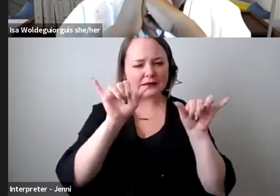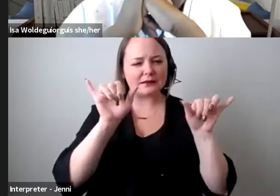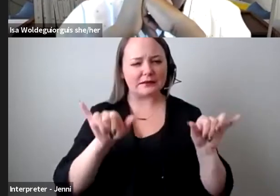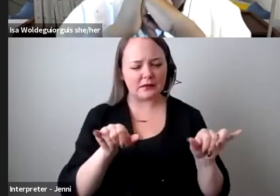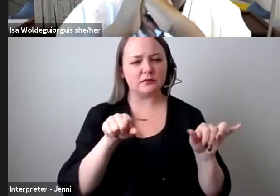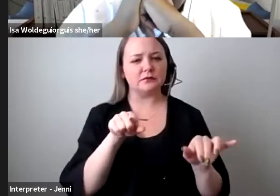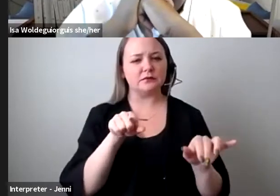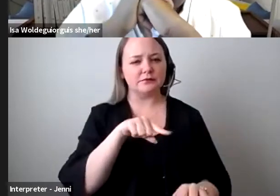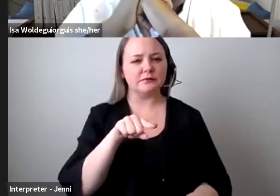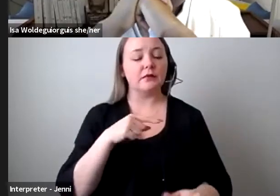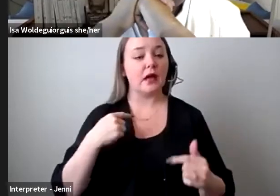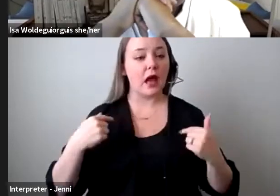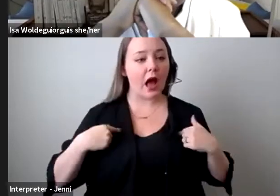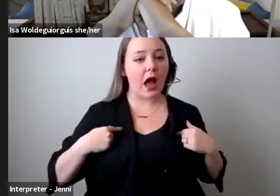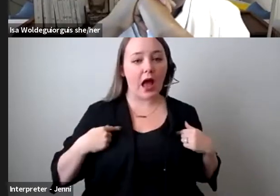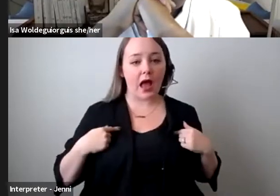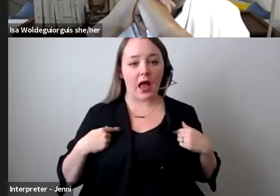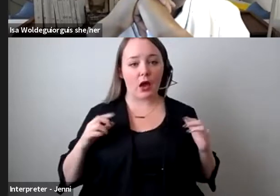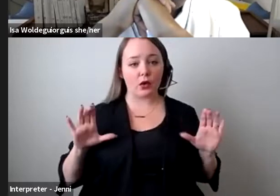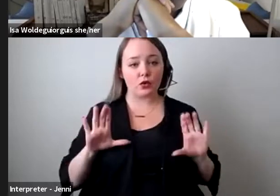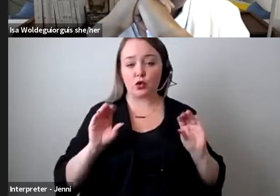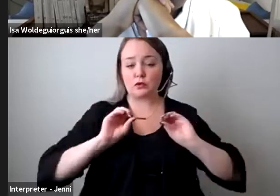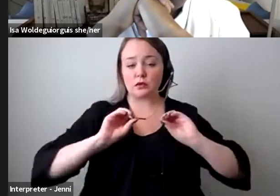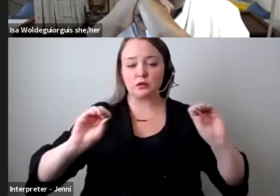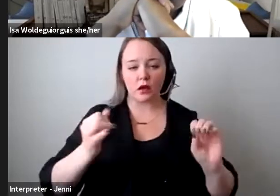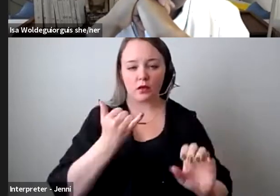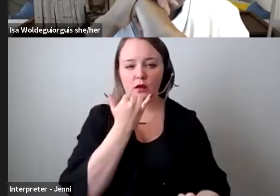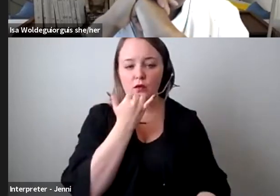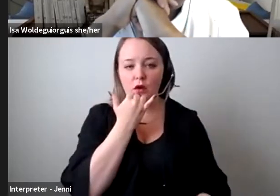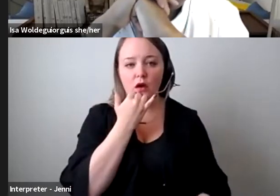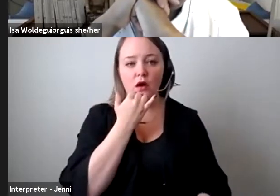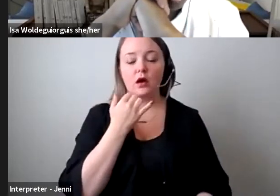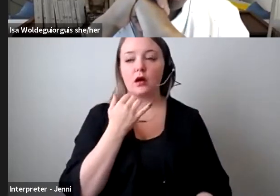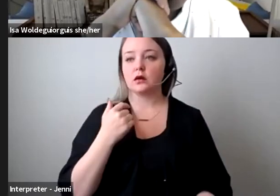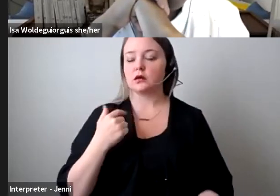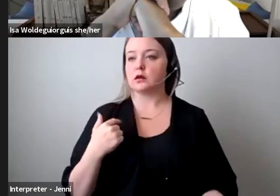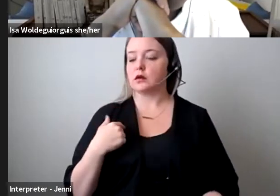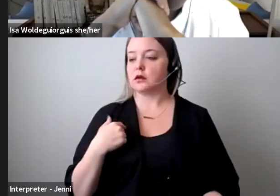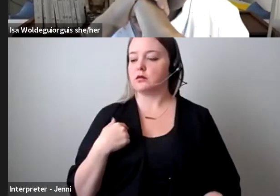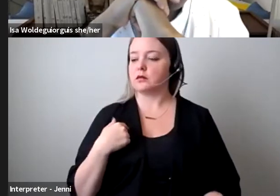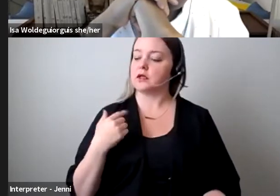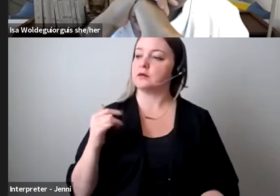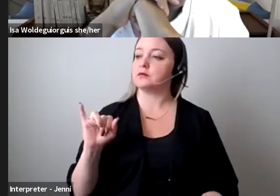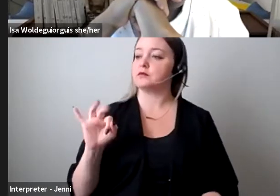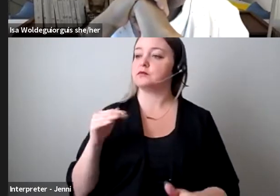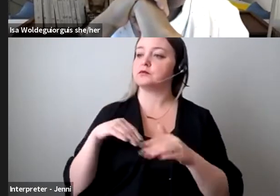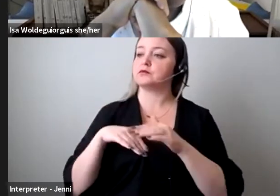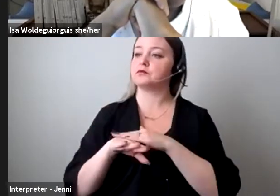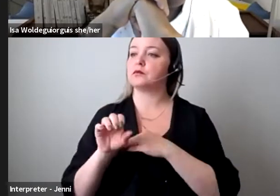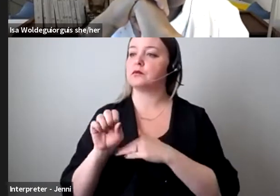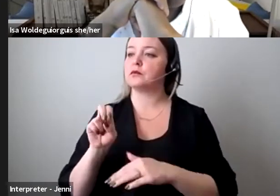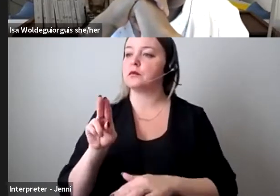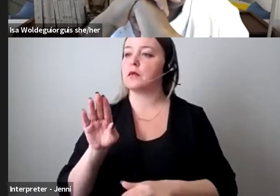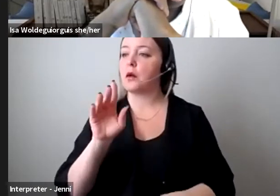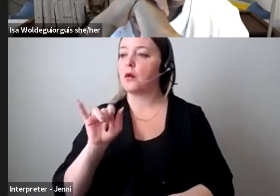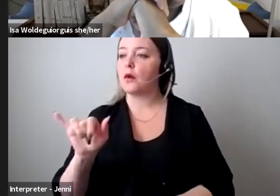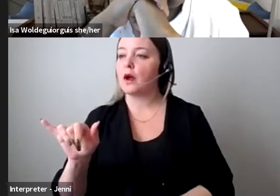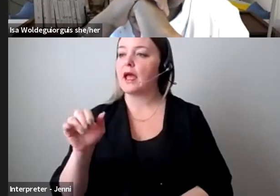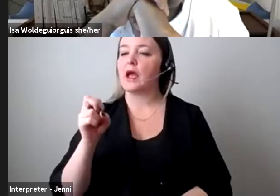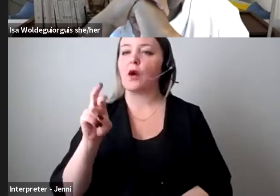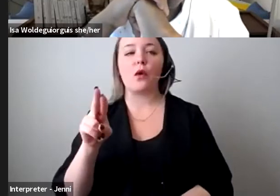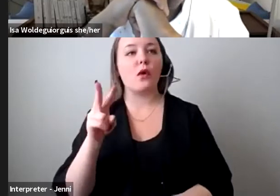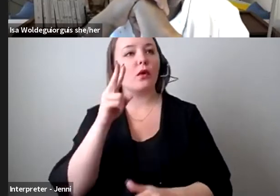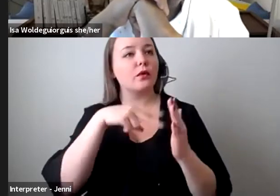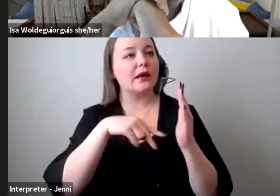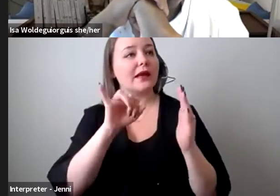I said I did nothing wrong. And every time I walked or went into the subway, there were signs saying what you should do, if you call